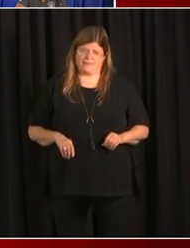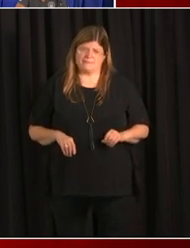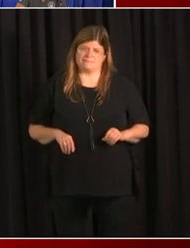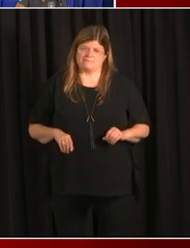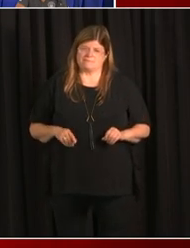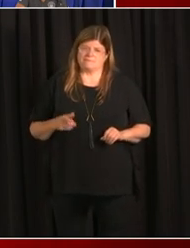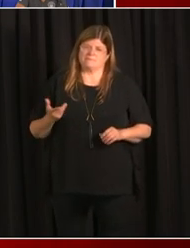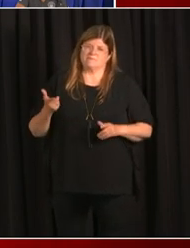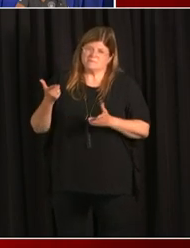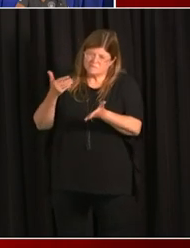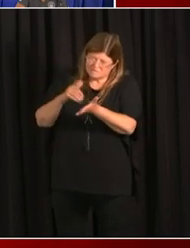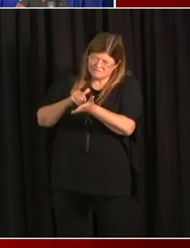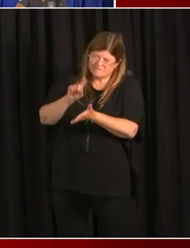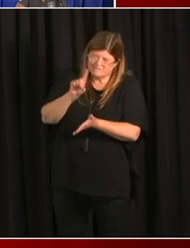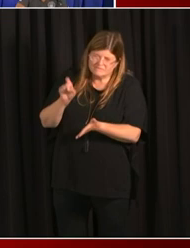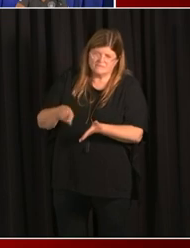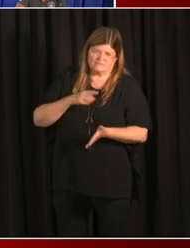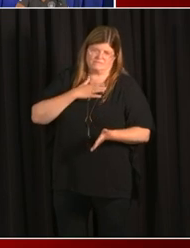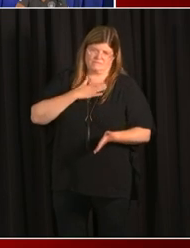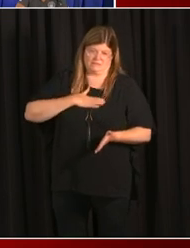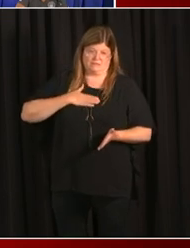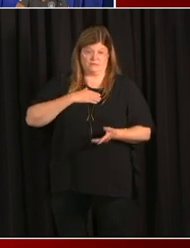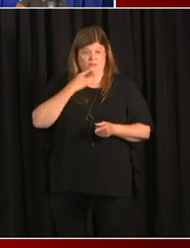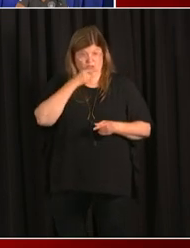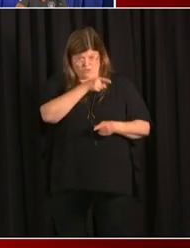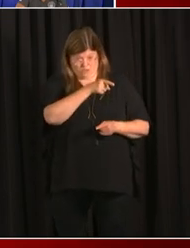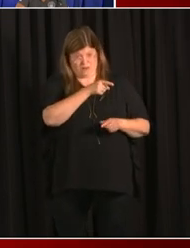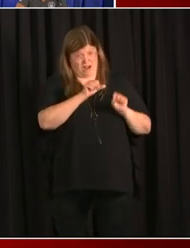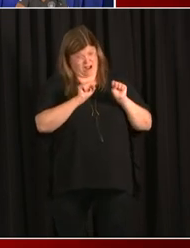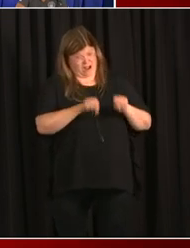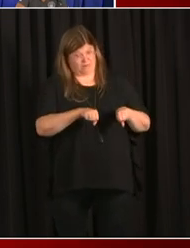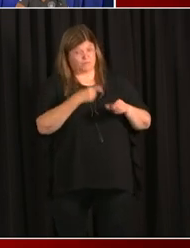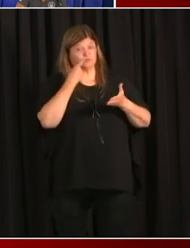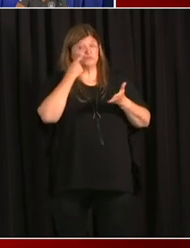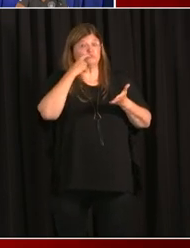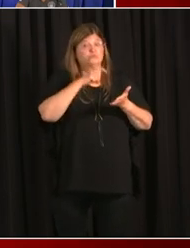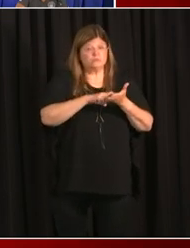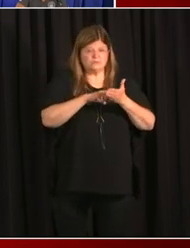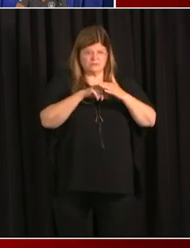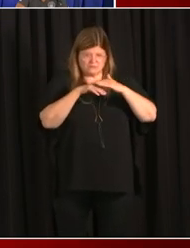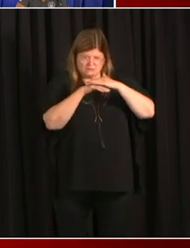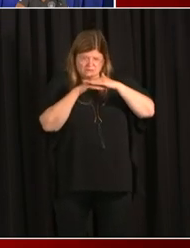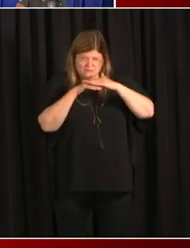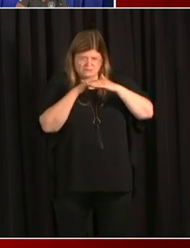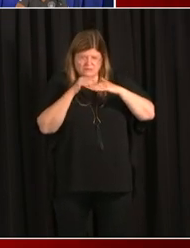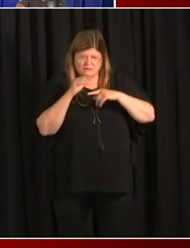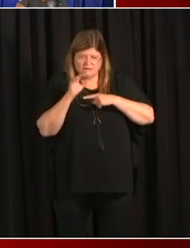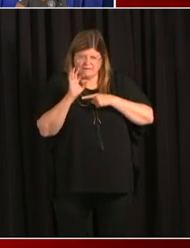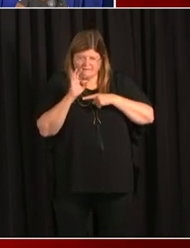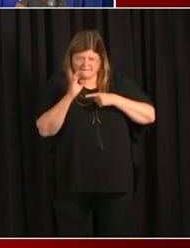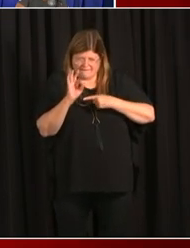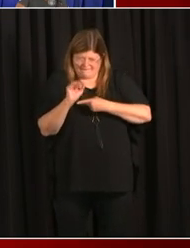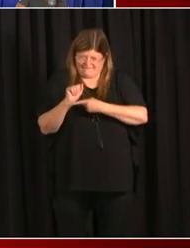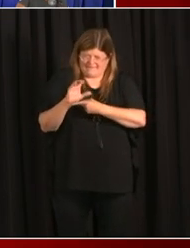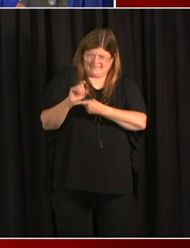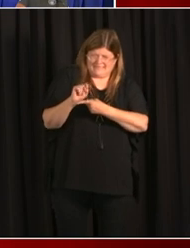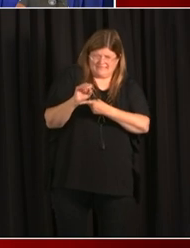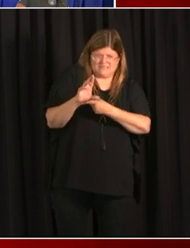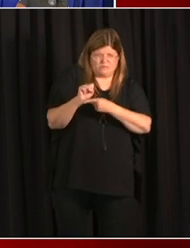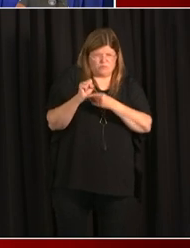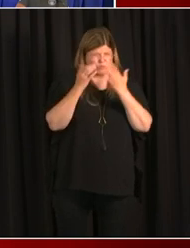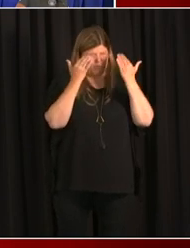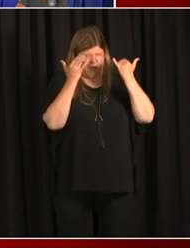Can you repeat your question? Yeah, just have you been able to identify the underlying factors that is leading to the disproportionate impact